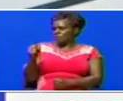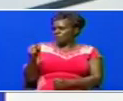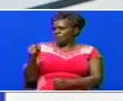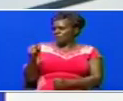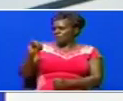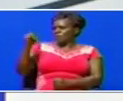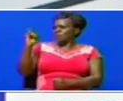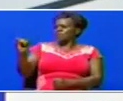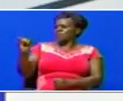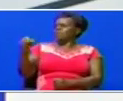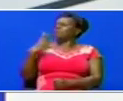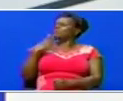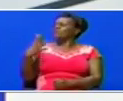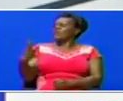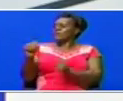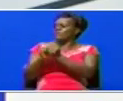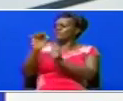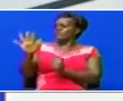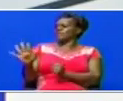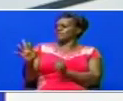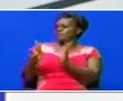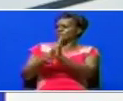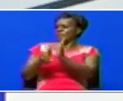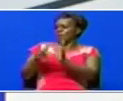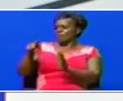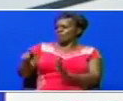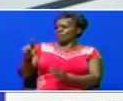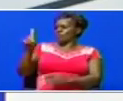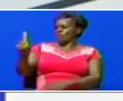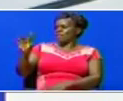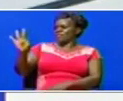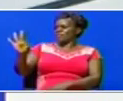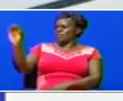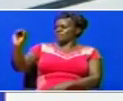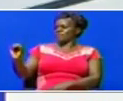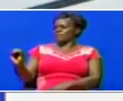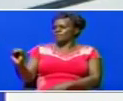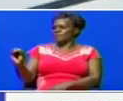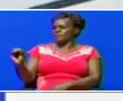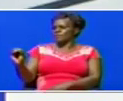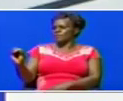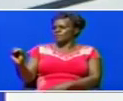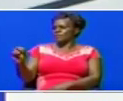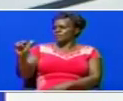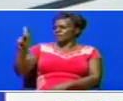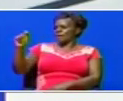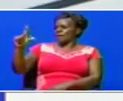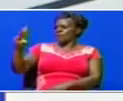Shakalaga Jirongo, 415, representing 0.13%. Jathwet Kaluyu,